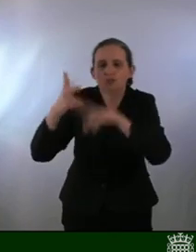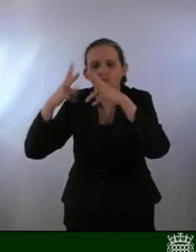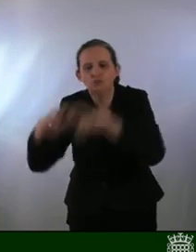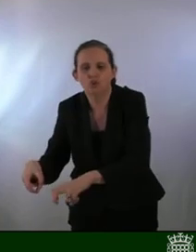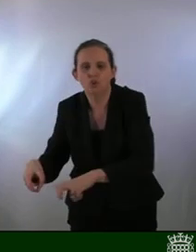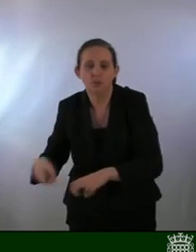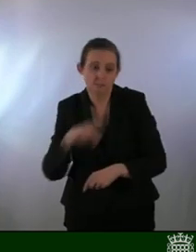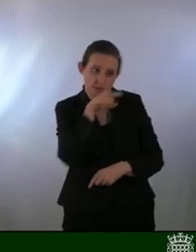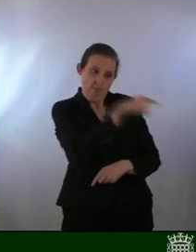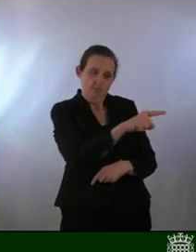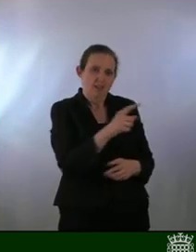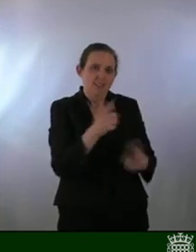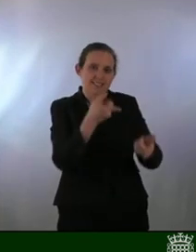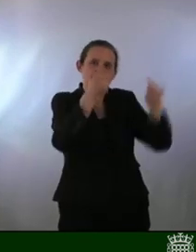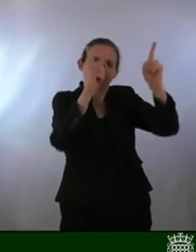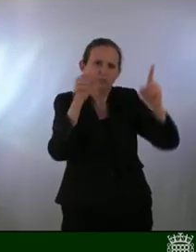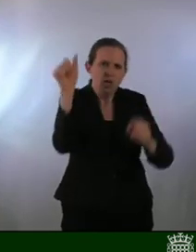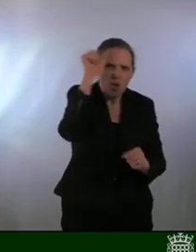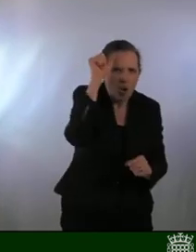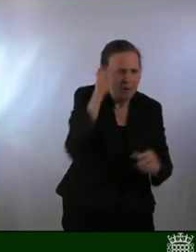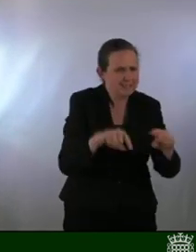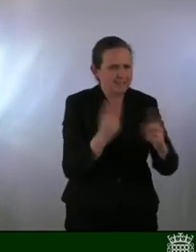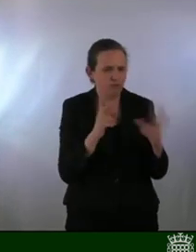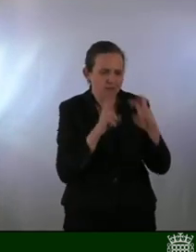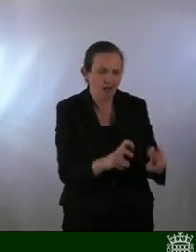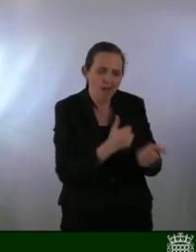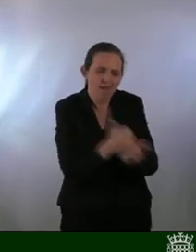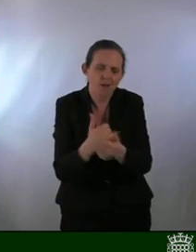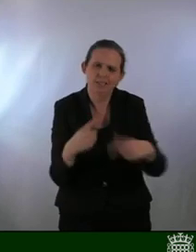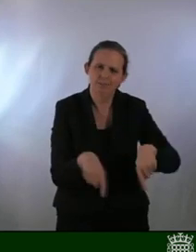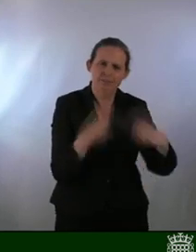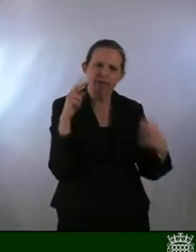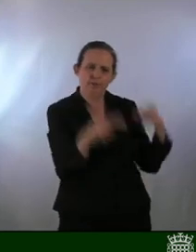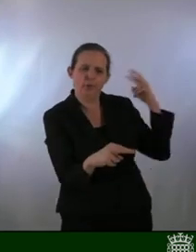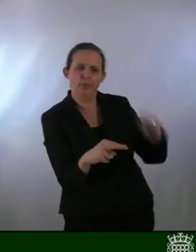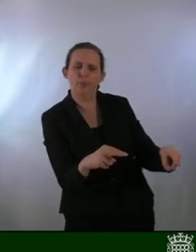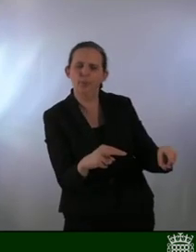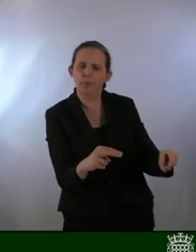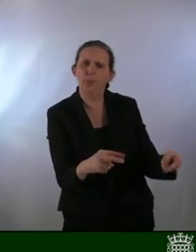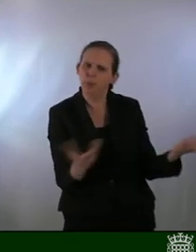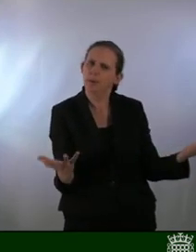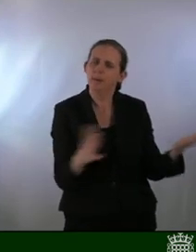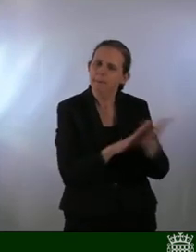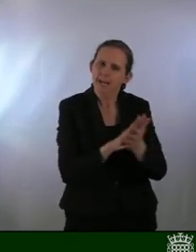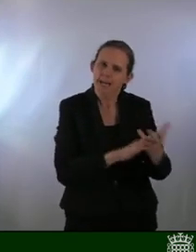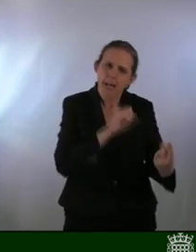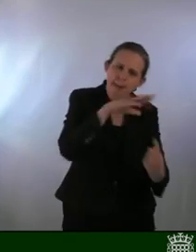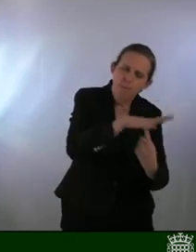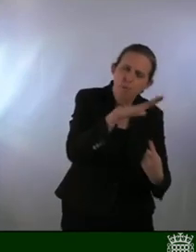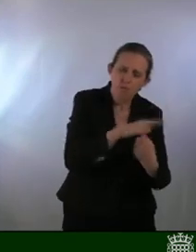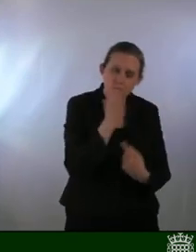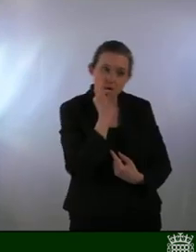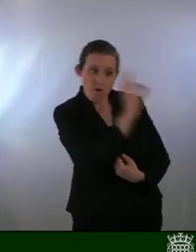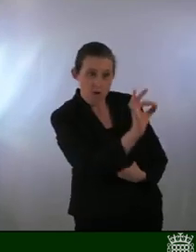that different scientists can reach different conclusions, even when presented with the same data and evidence. So does he